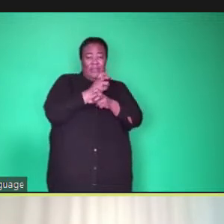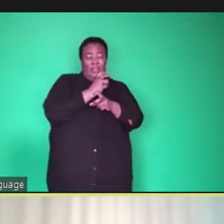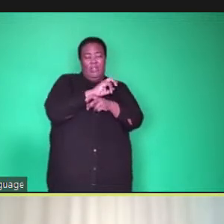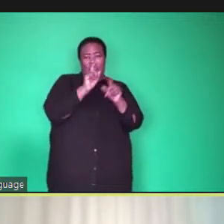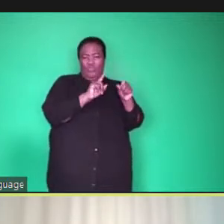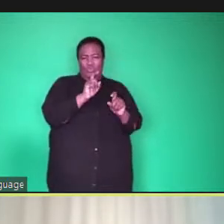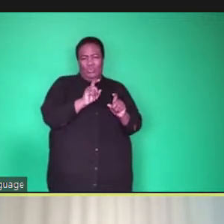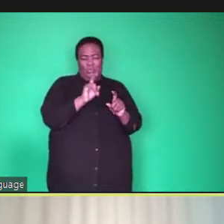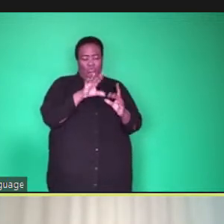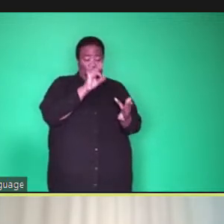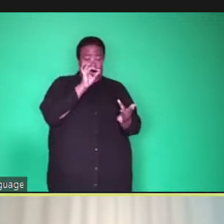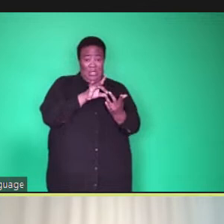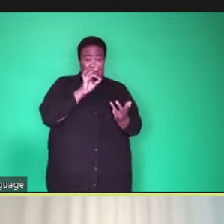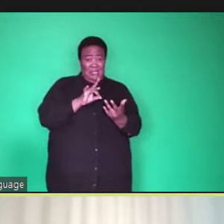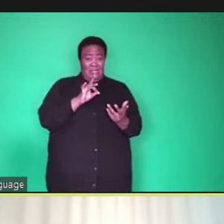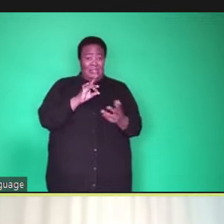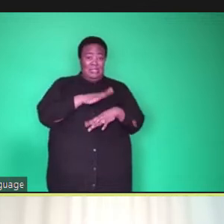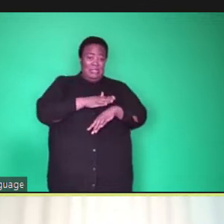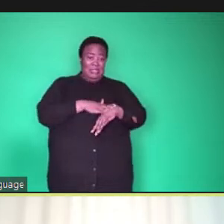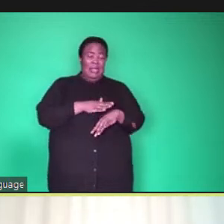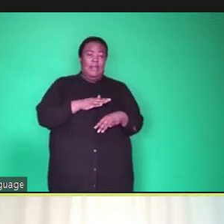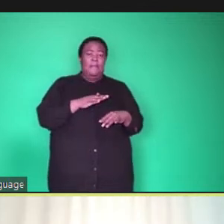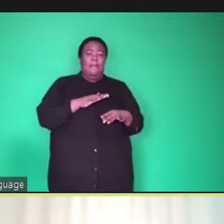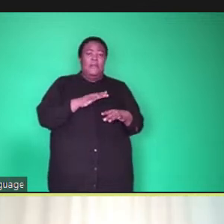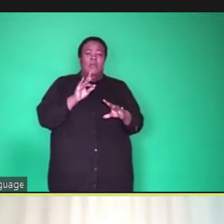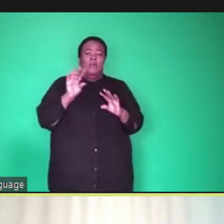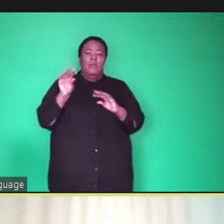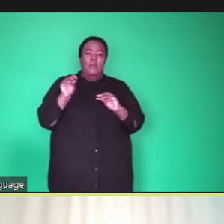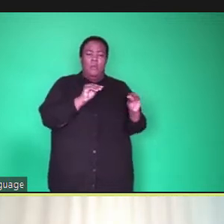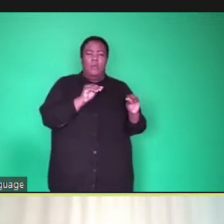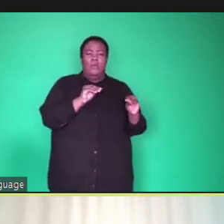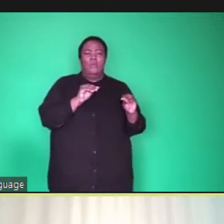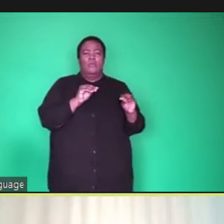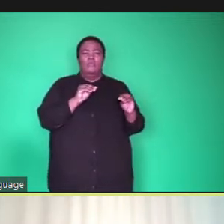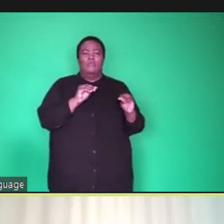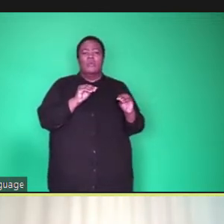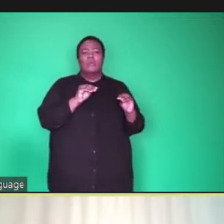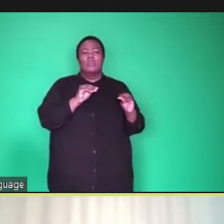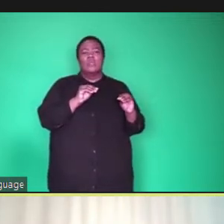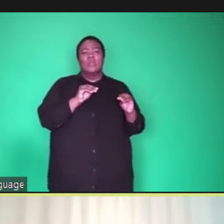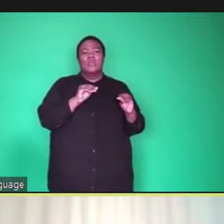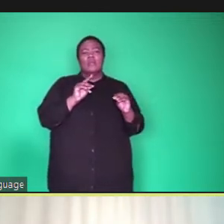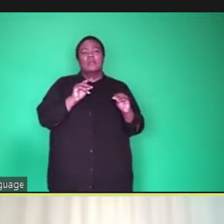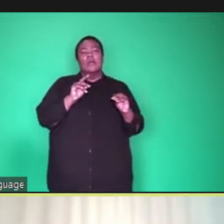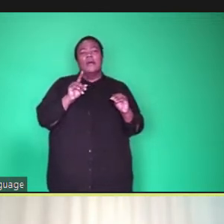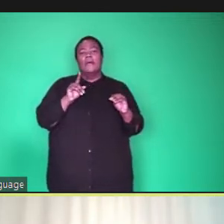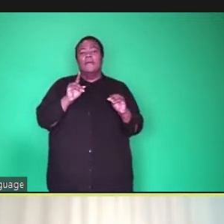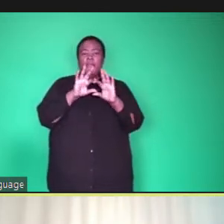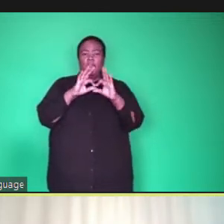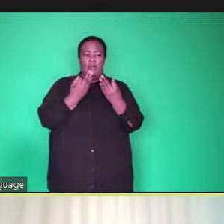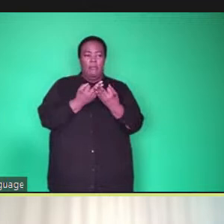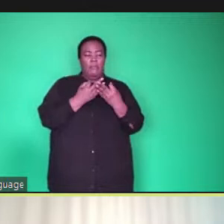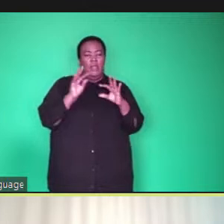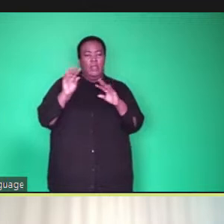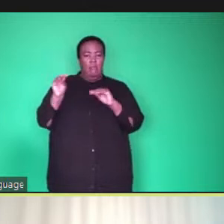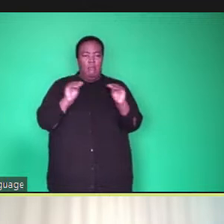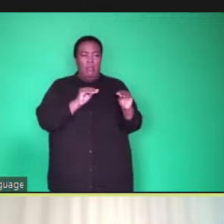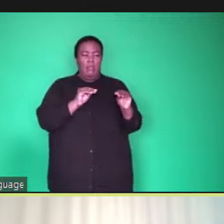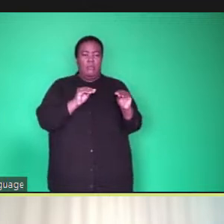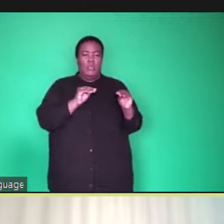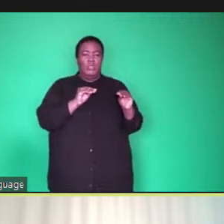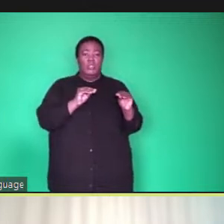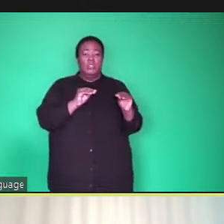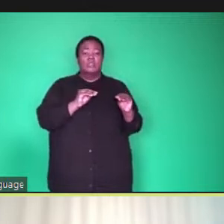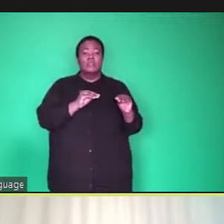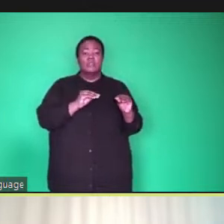did, discussions of postponing family migration intentions. That labour migration is a key reason for